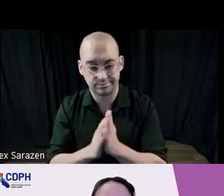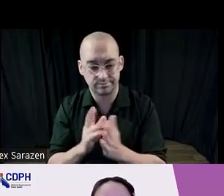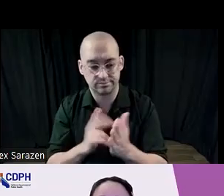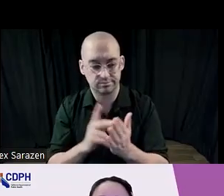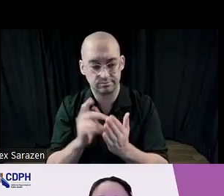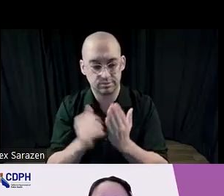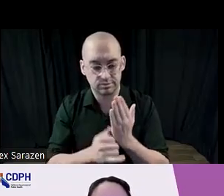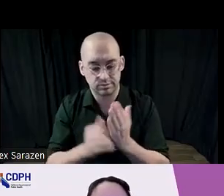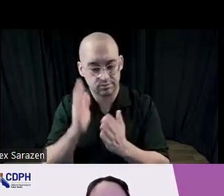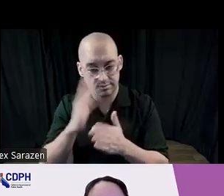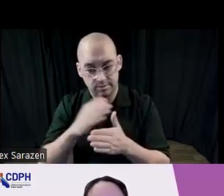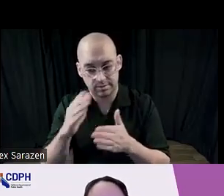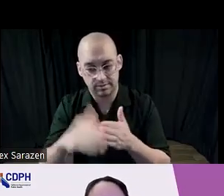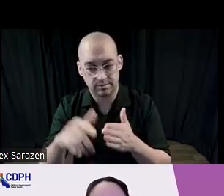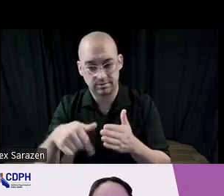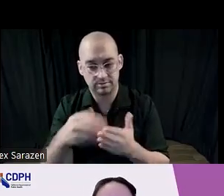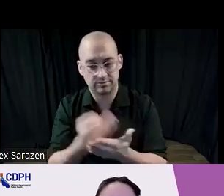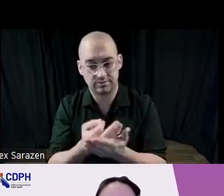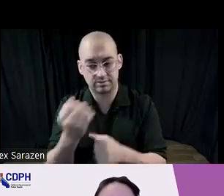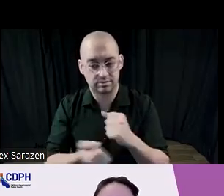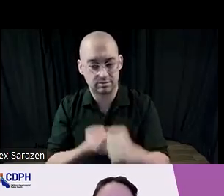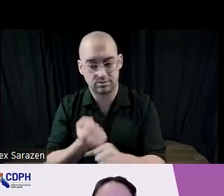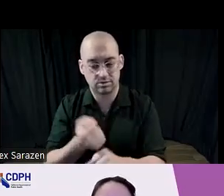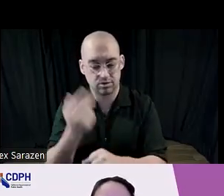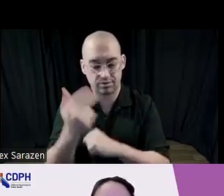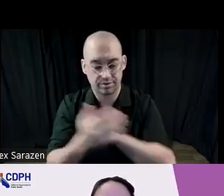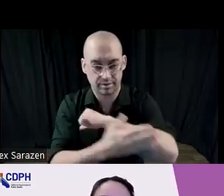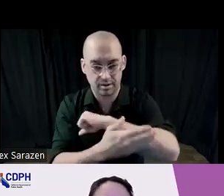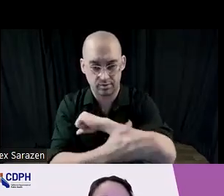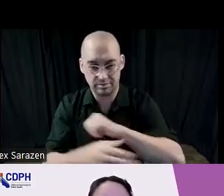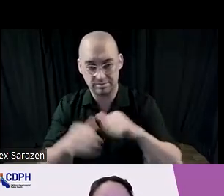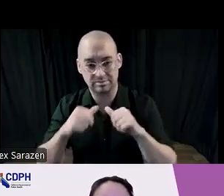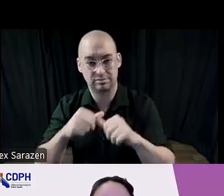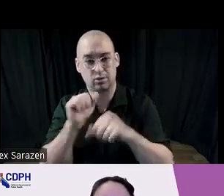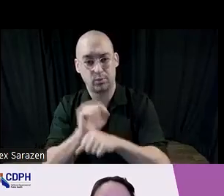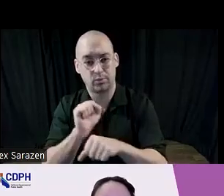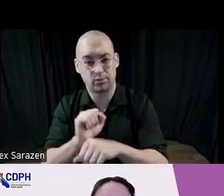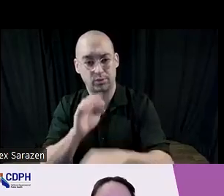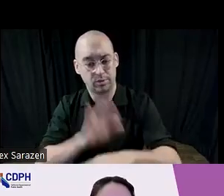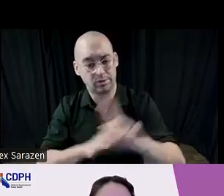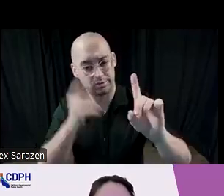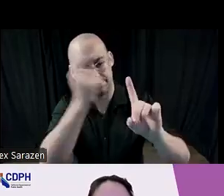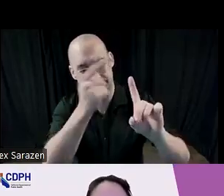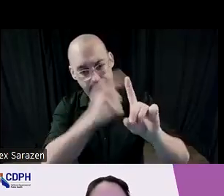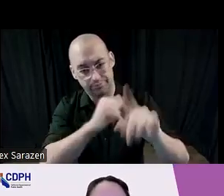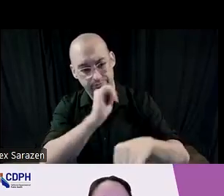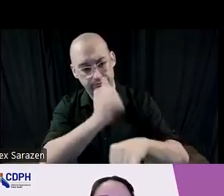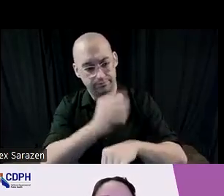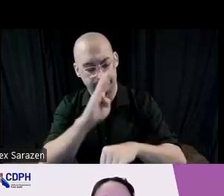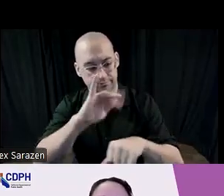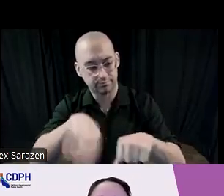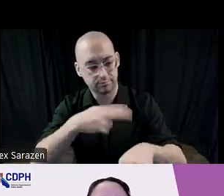year. Right now, the 13 counties continue working on goals that were set forth by the national